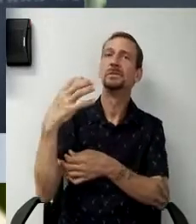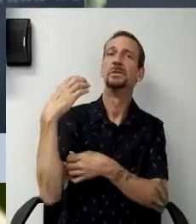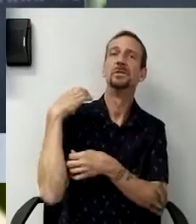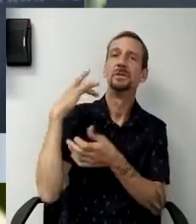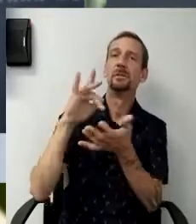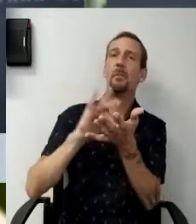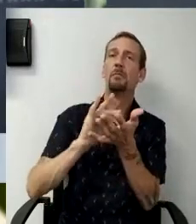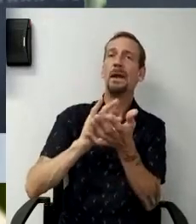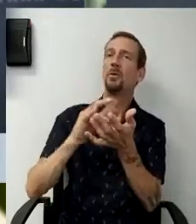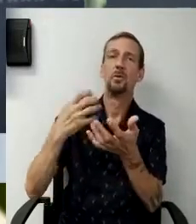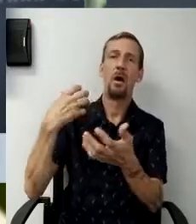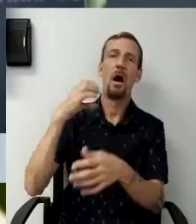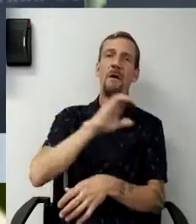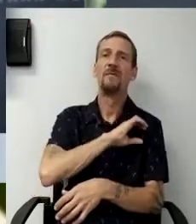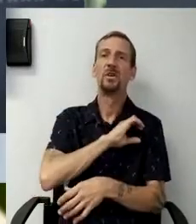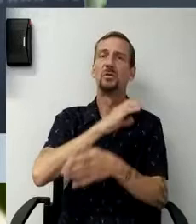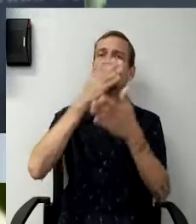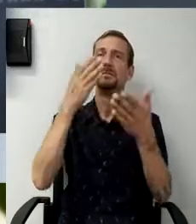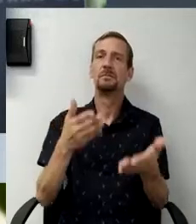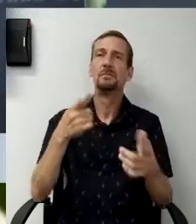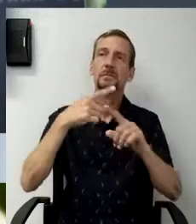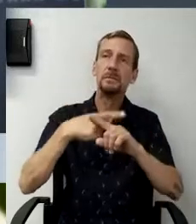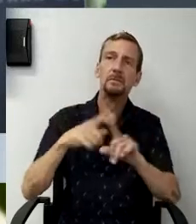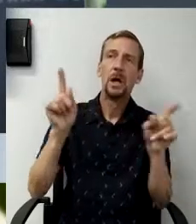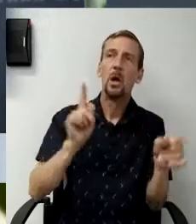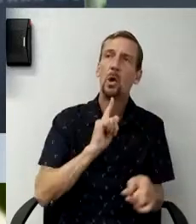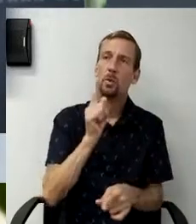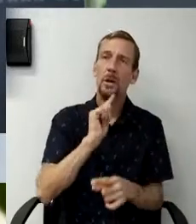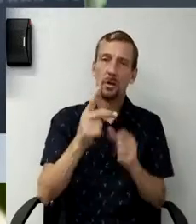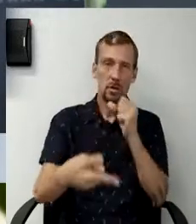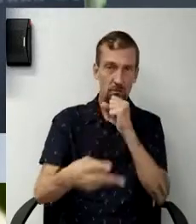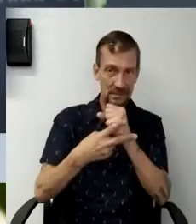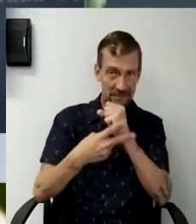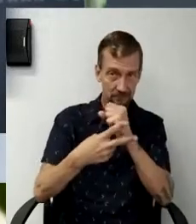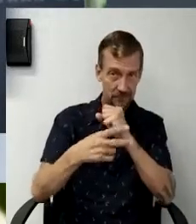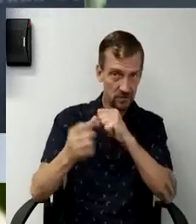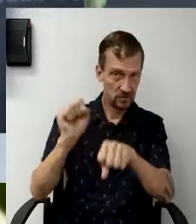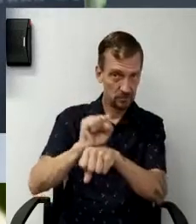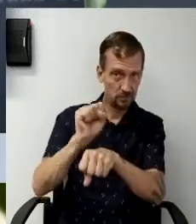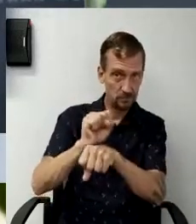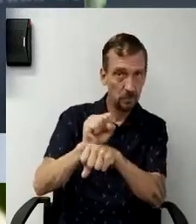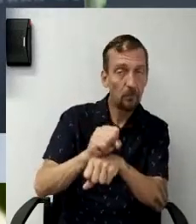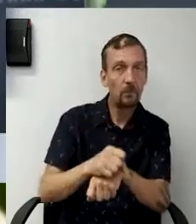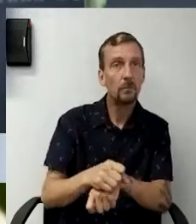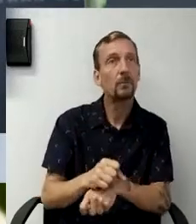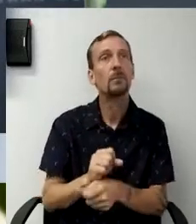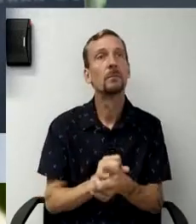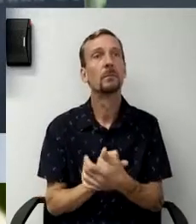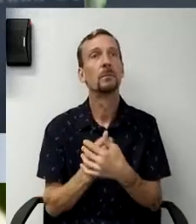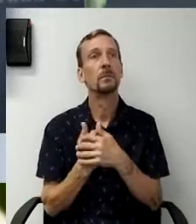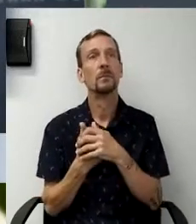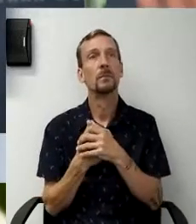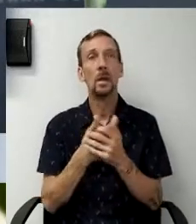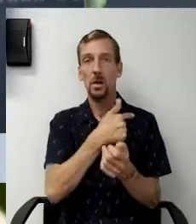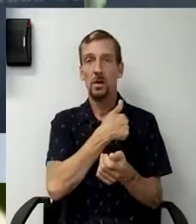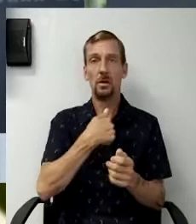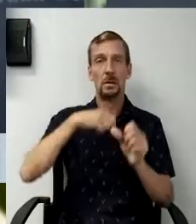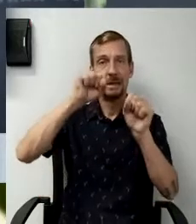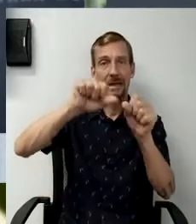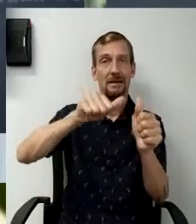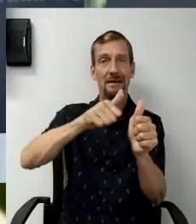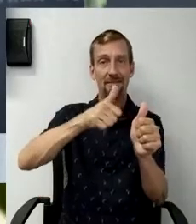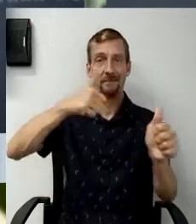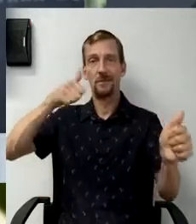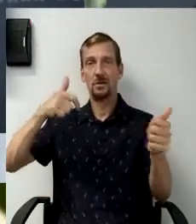officer. So, again, to preserve jobs, where we can avoid